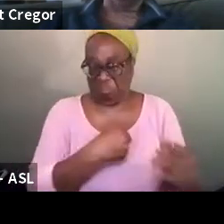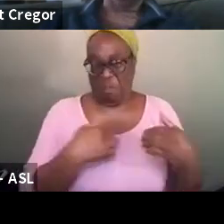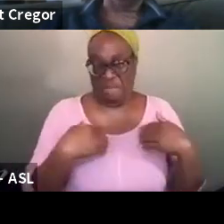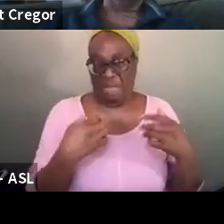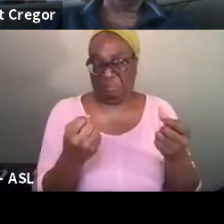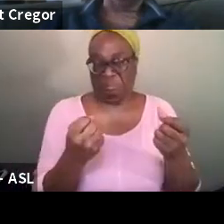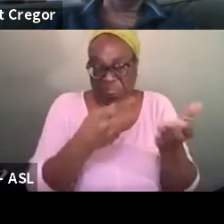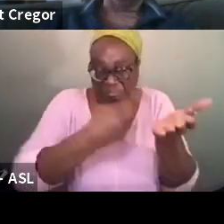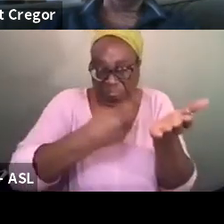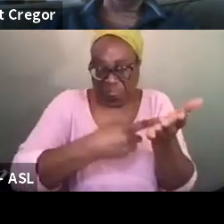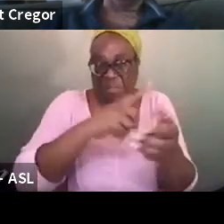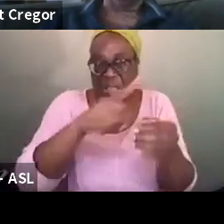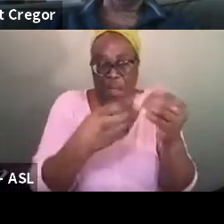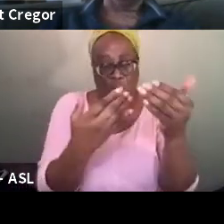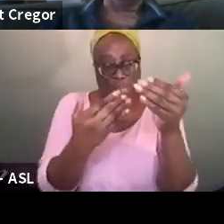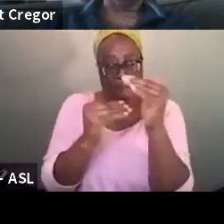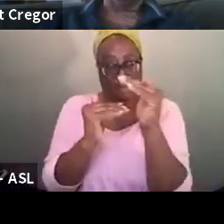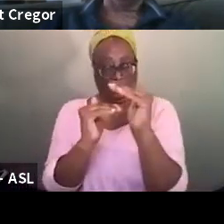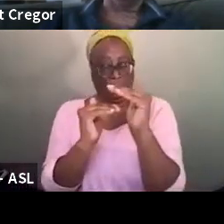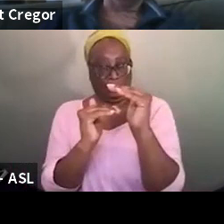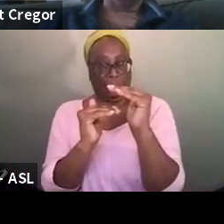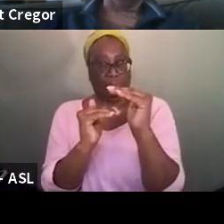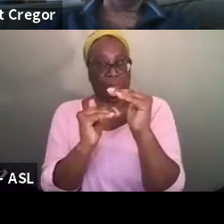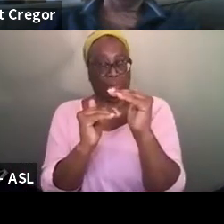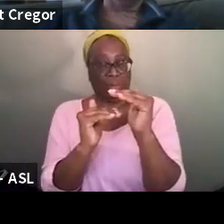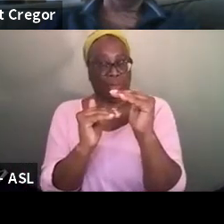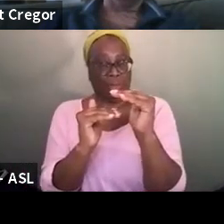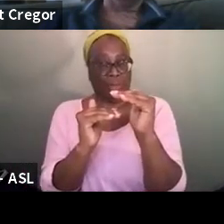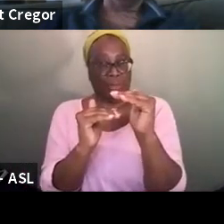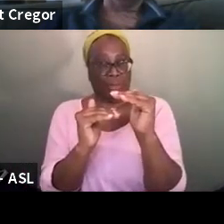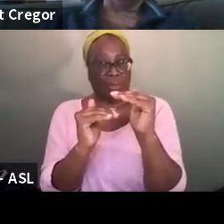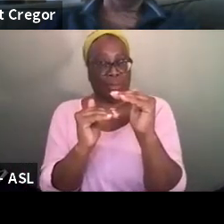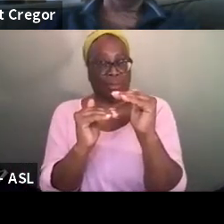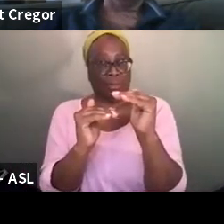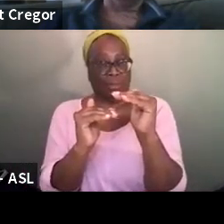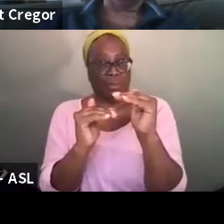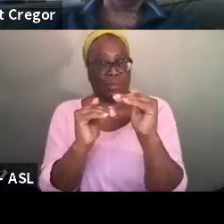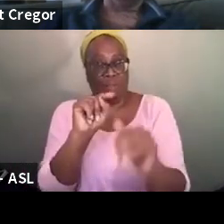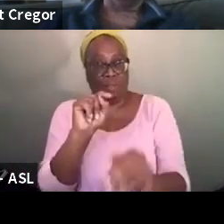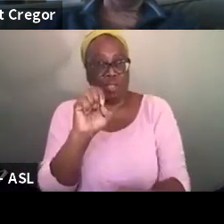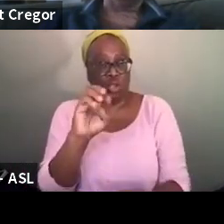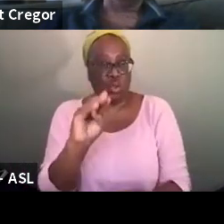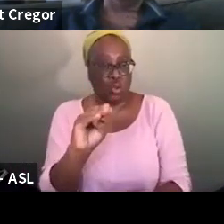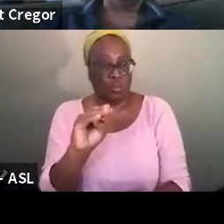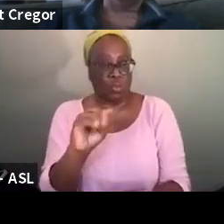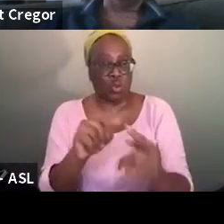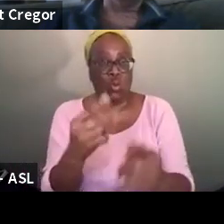around limiting the terms to the 2 terms beginning